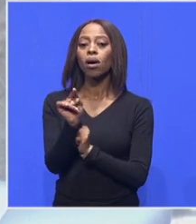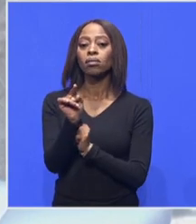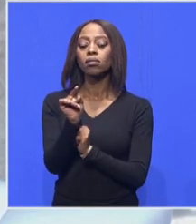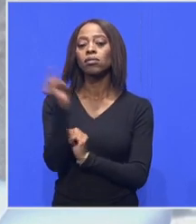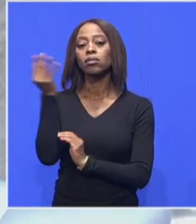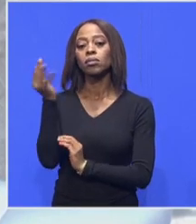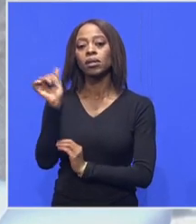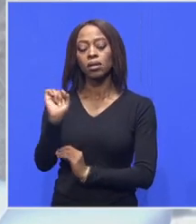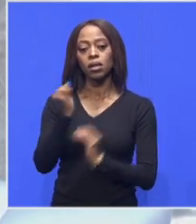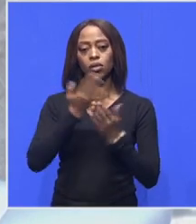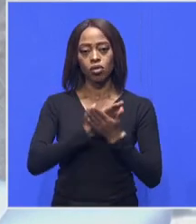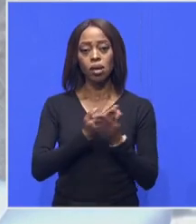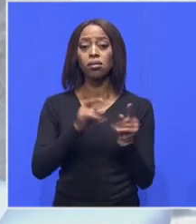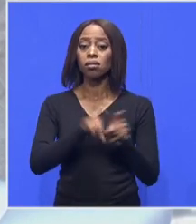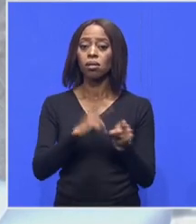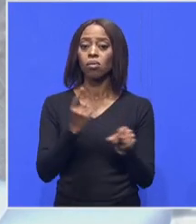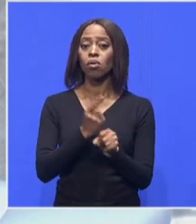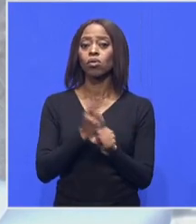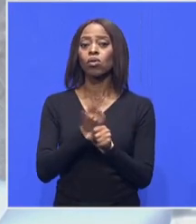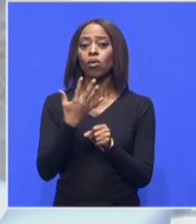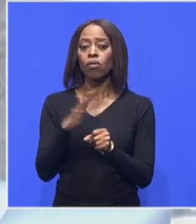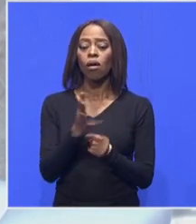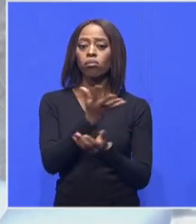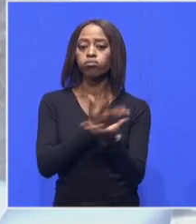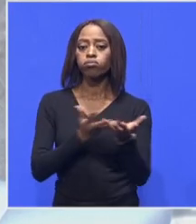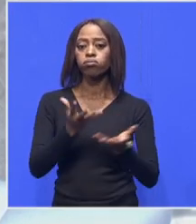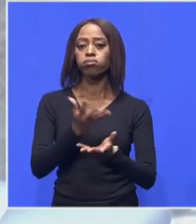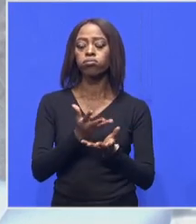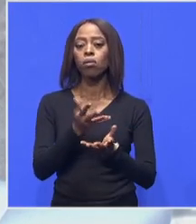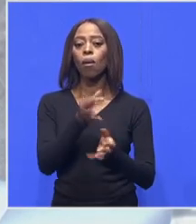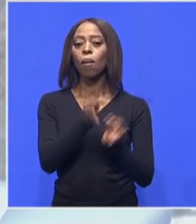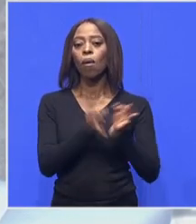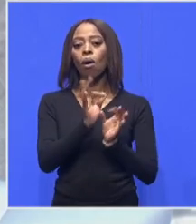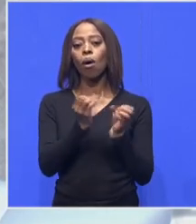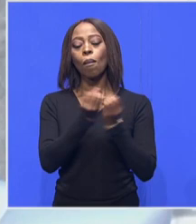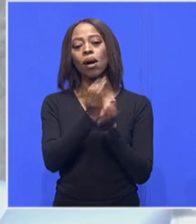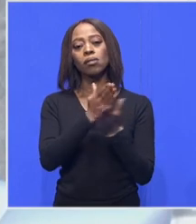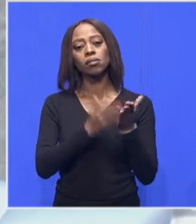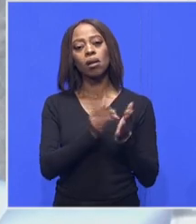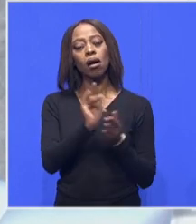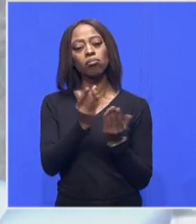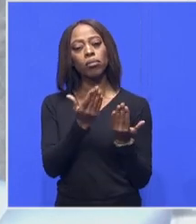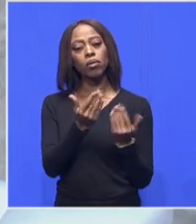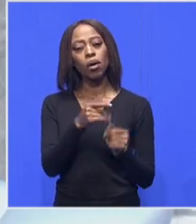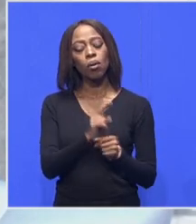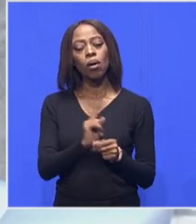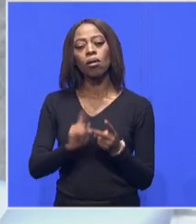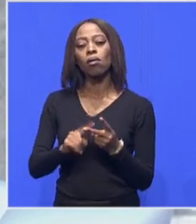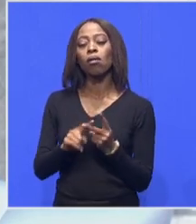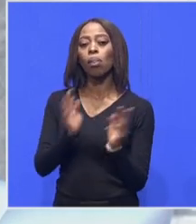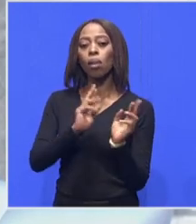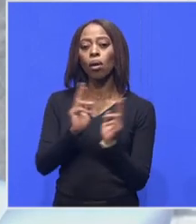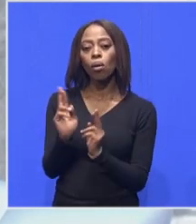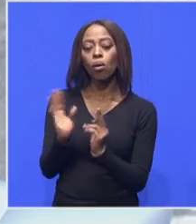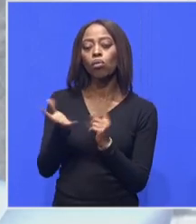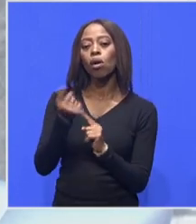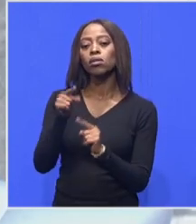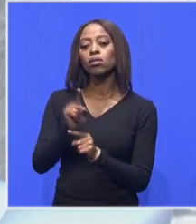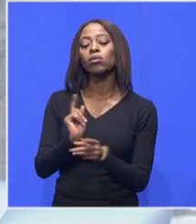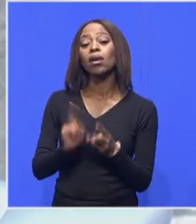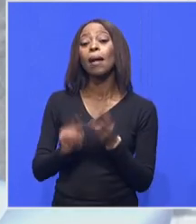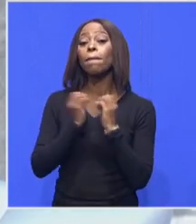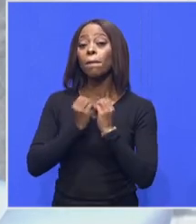speech tonight. And we have been speaking to opposition parties about what their expectations are, what their hopes are, although many